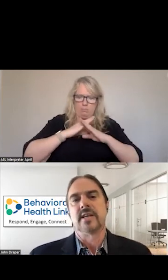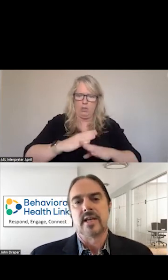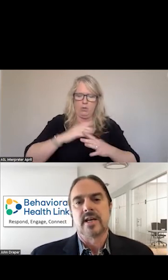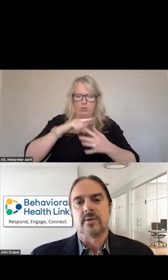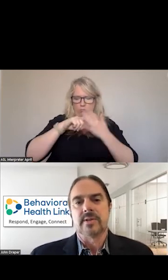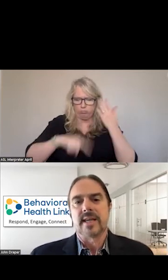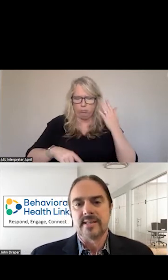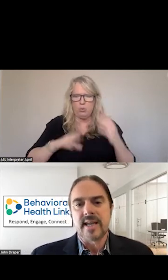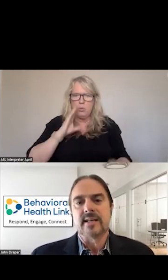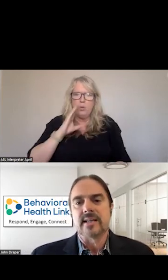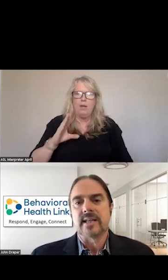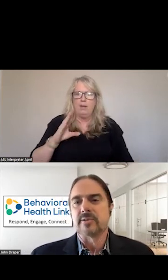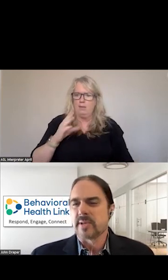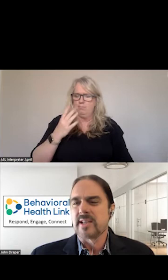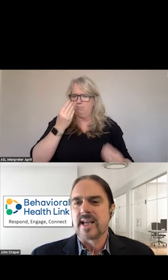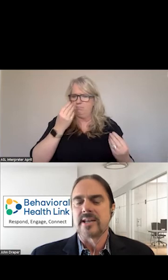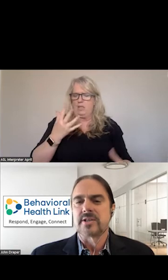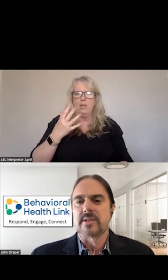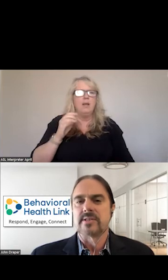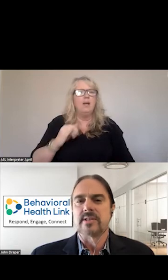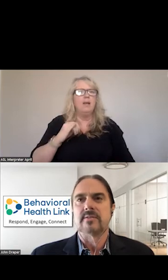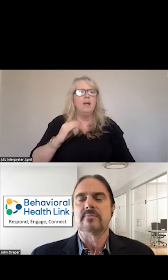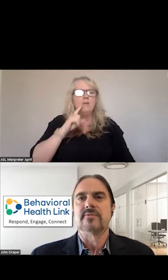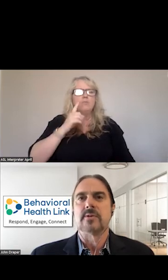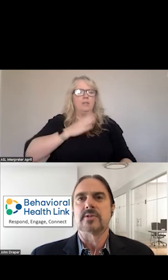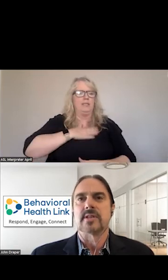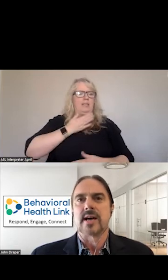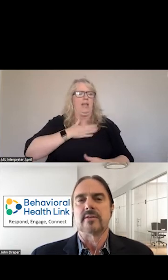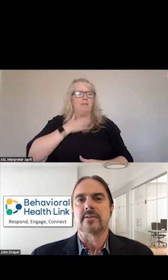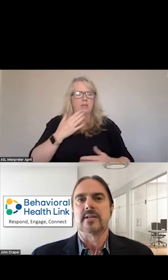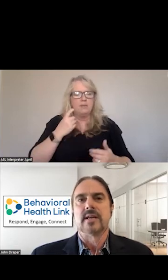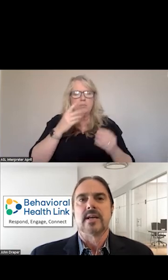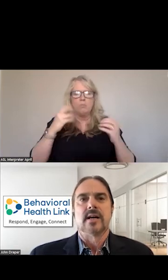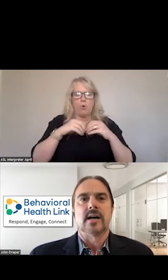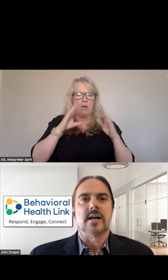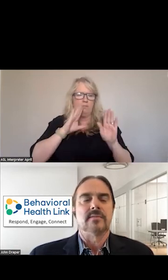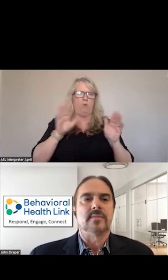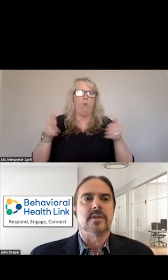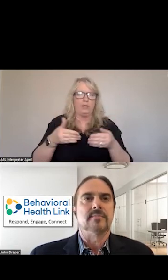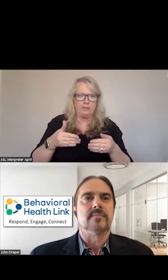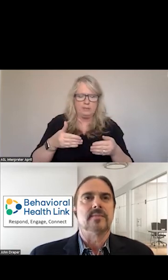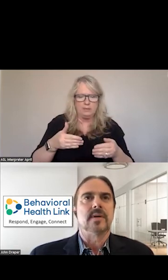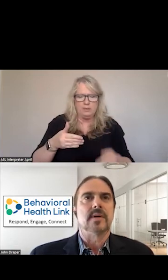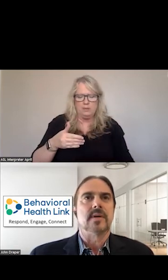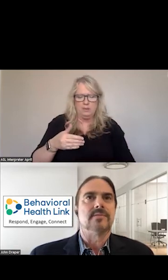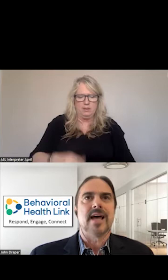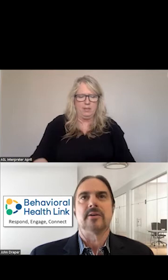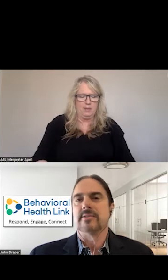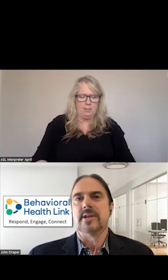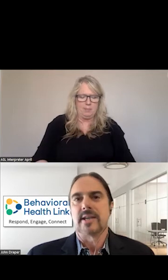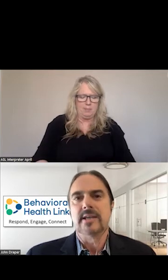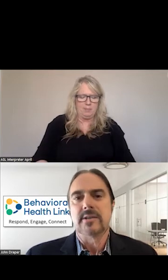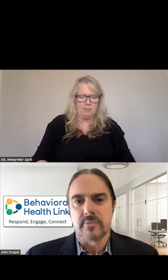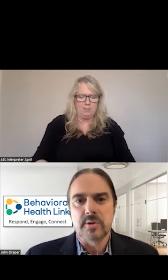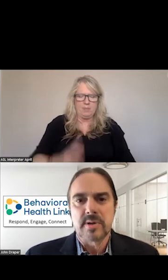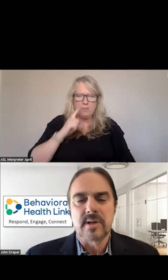face with that data. And I was really glad, Charysse, that you focused a lot on the down and